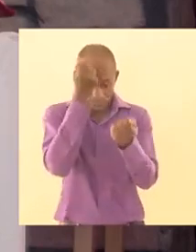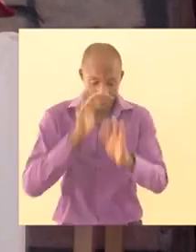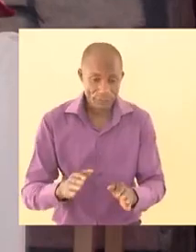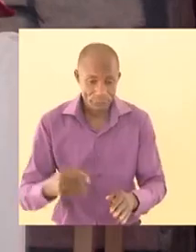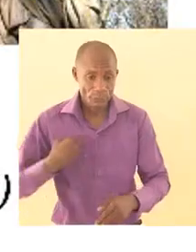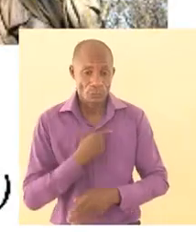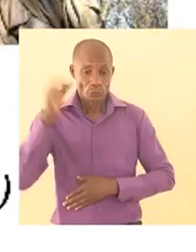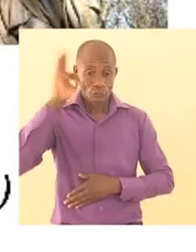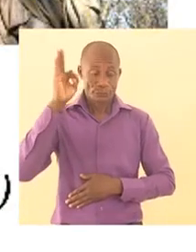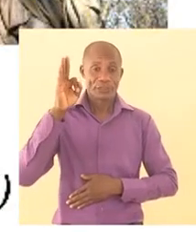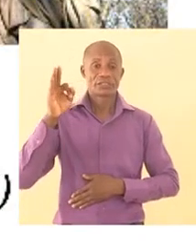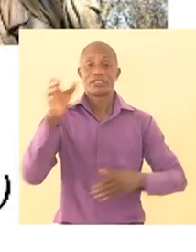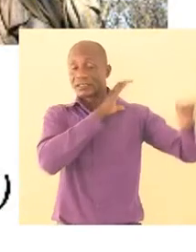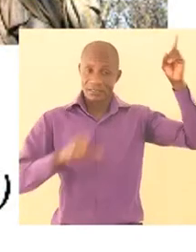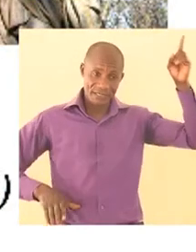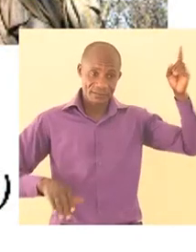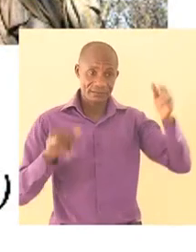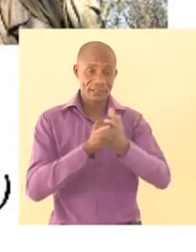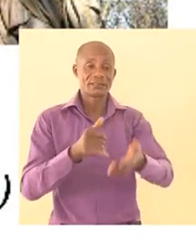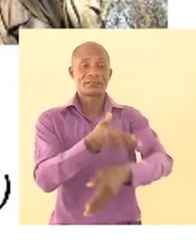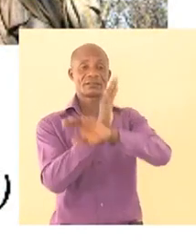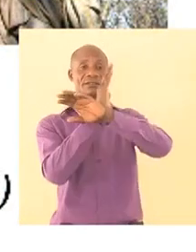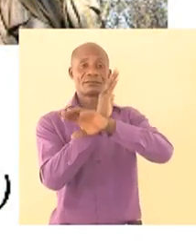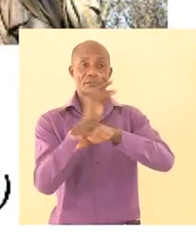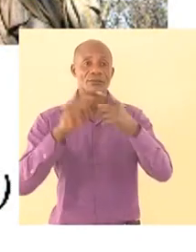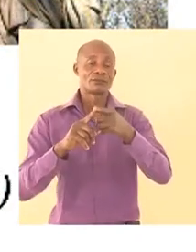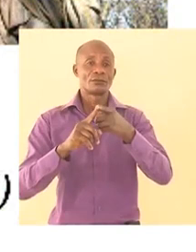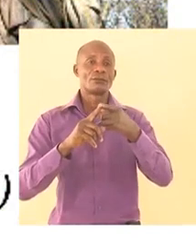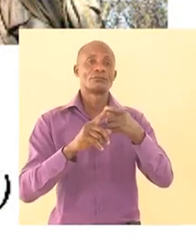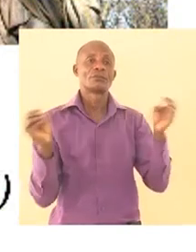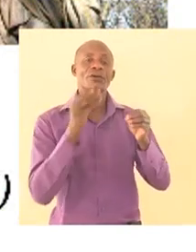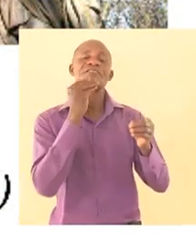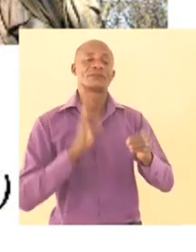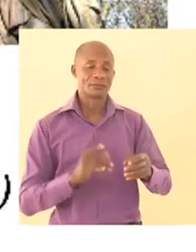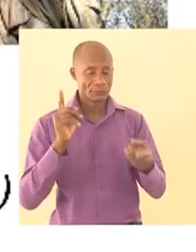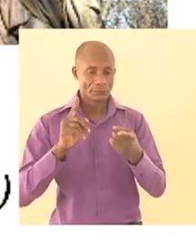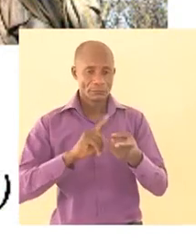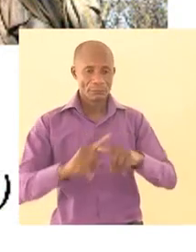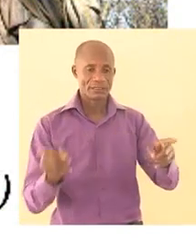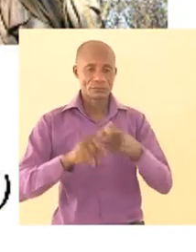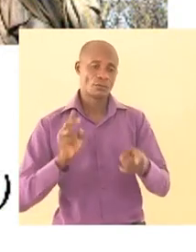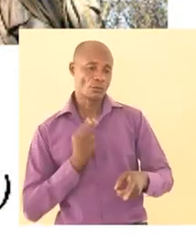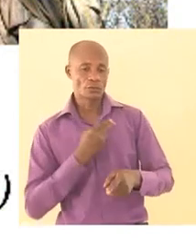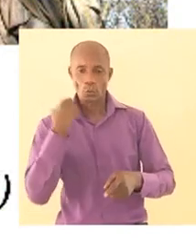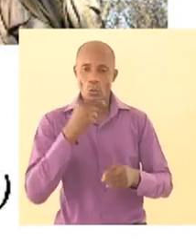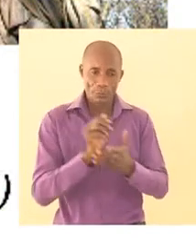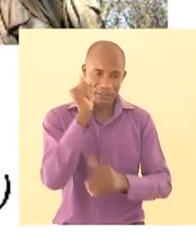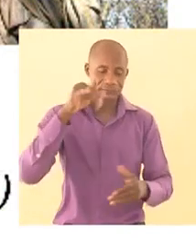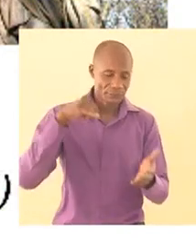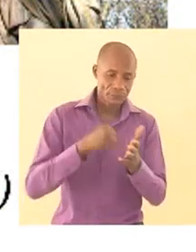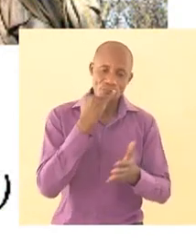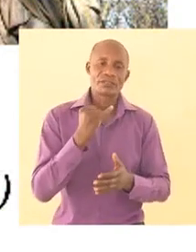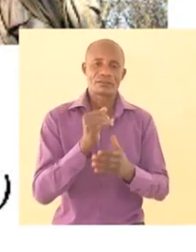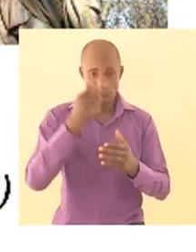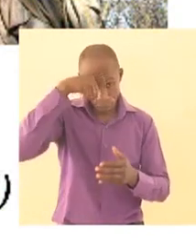preach Christ crucified, an obstacle to Gentiles, a scandal to Jews. But to us who believe, it is the wisdom of God that